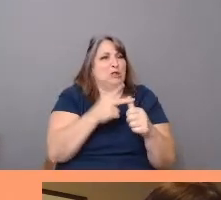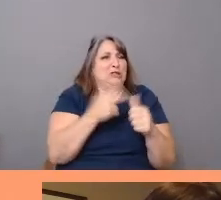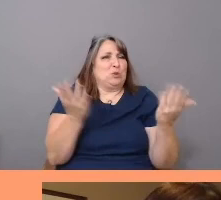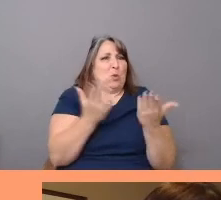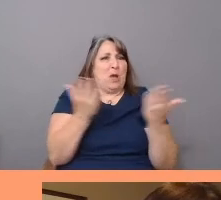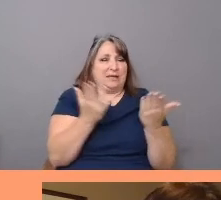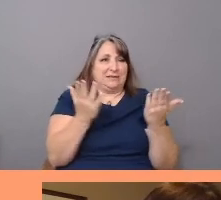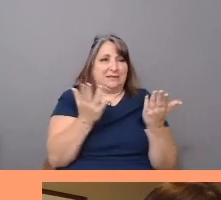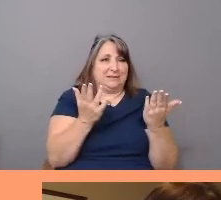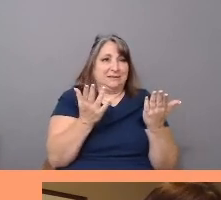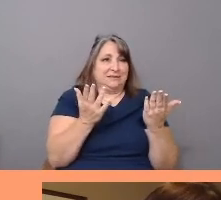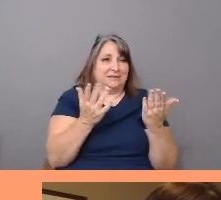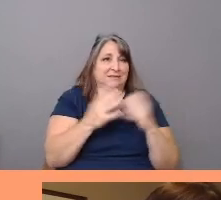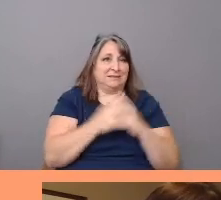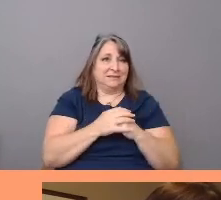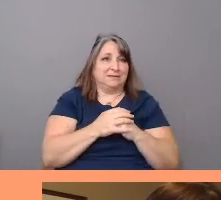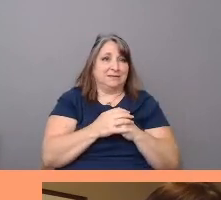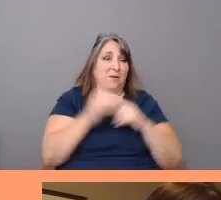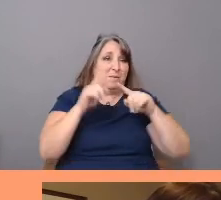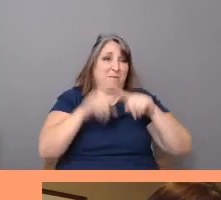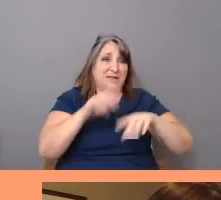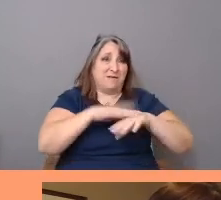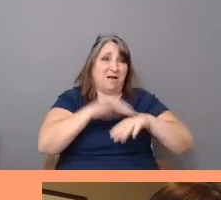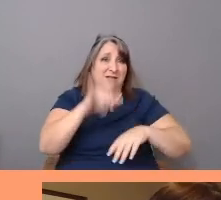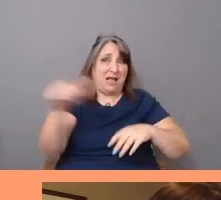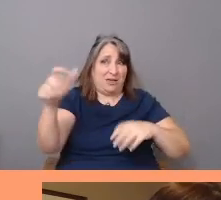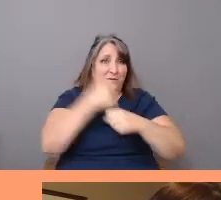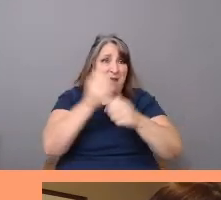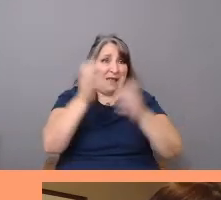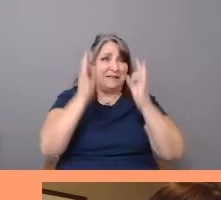and based on those two different things, make the decision.